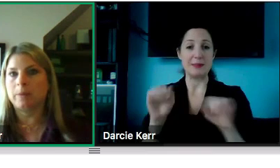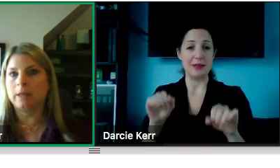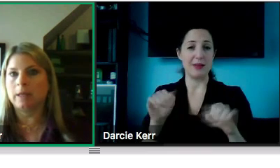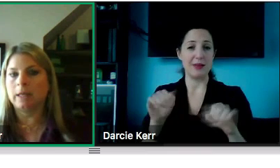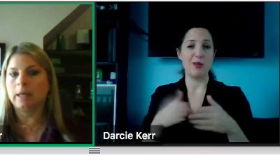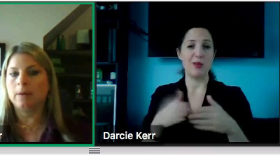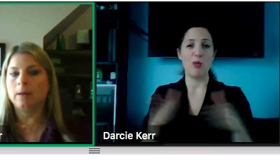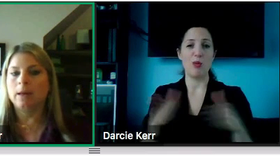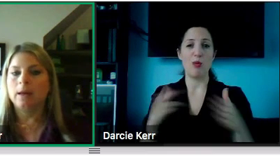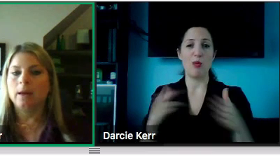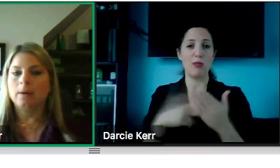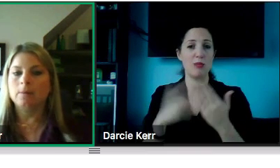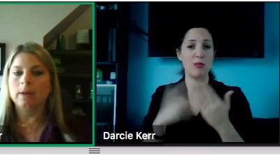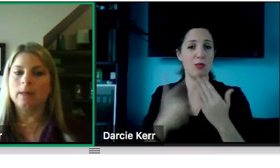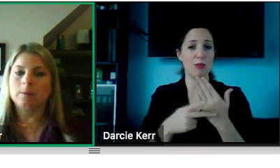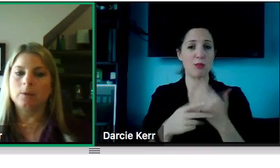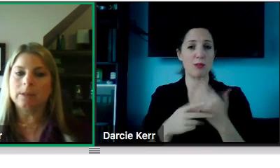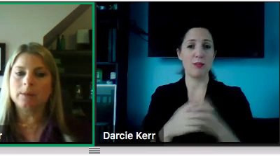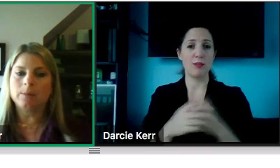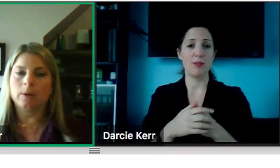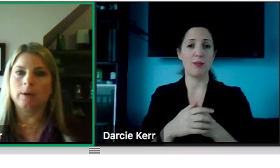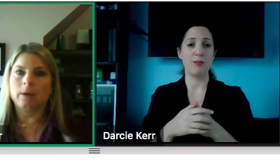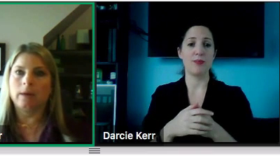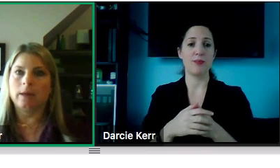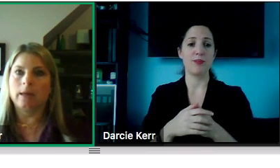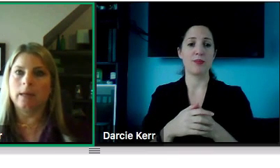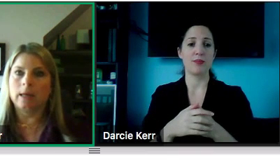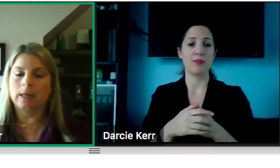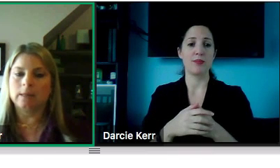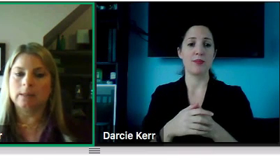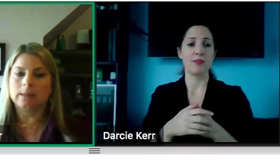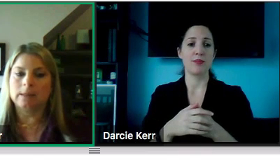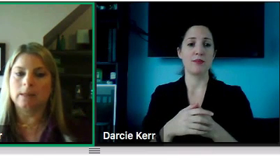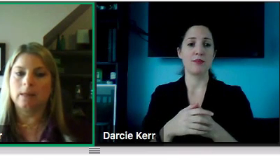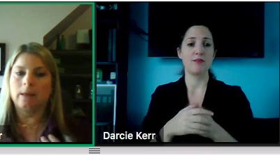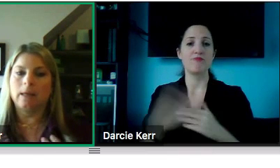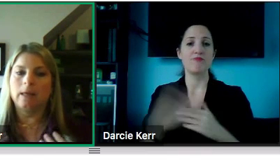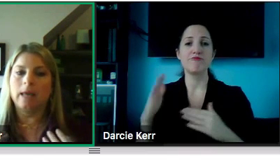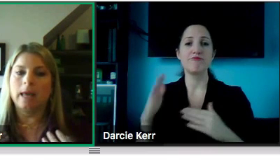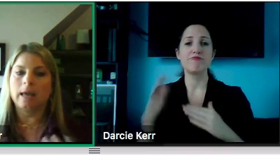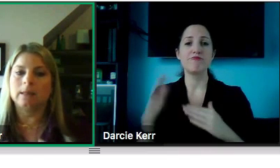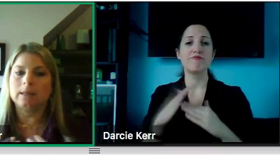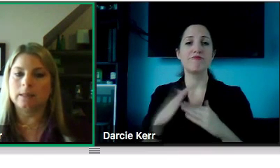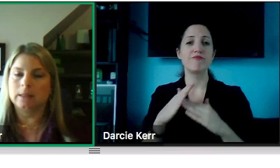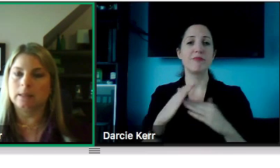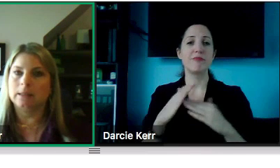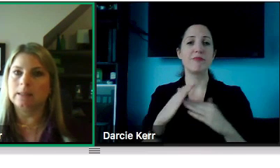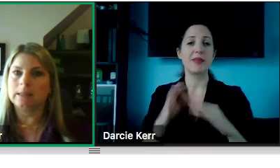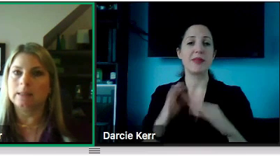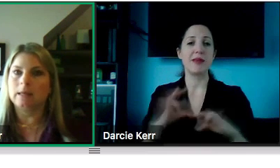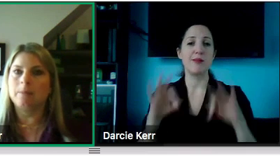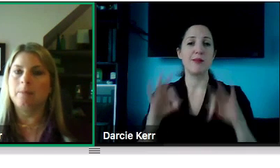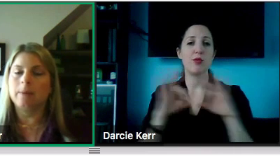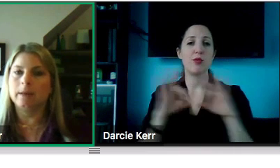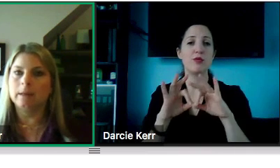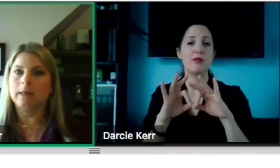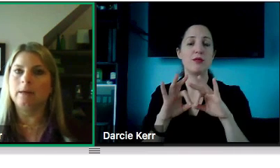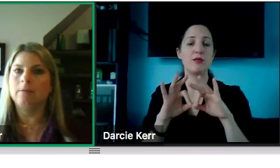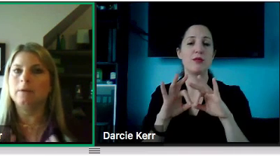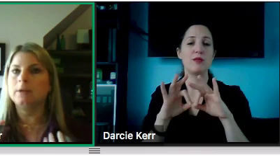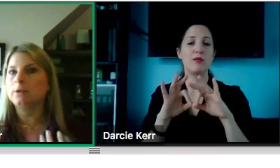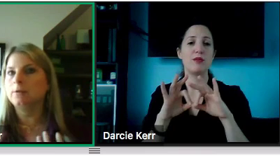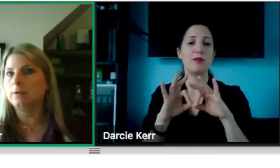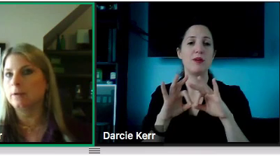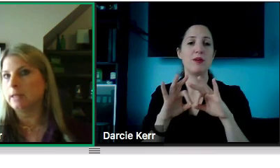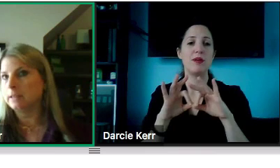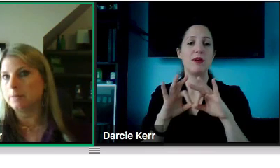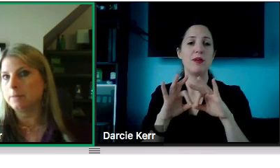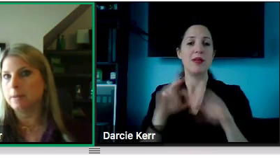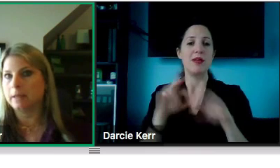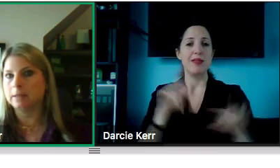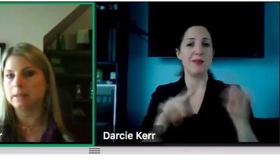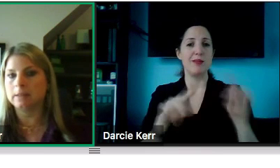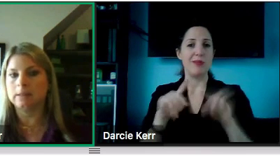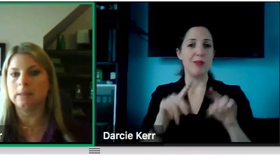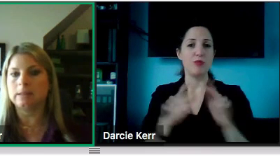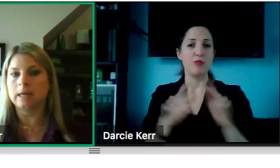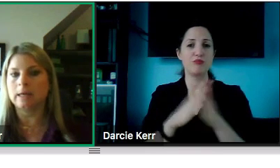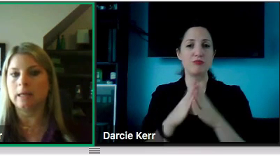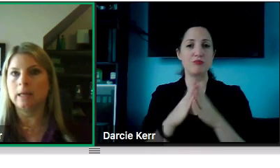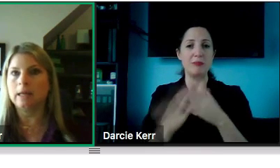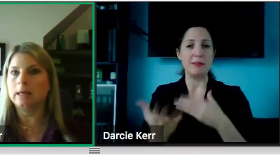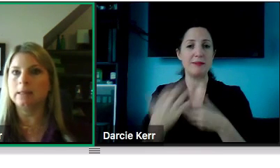for eligibility. Really, the most important thing is the candidate's ability for